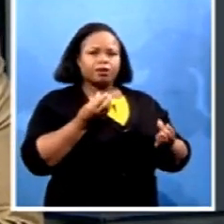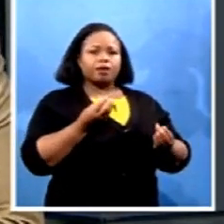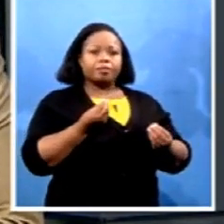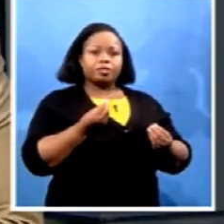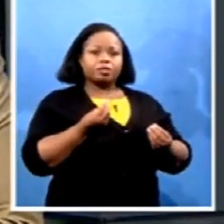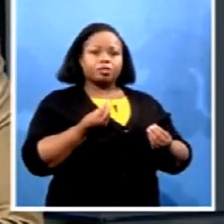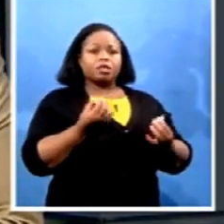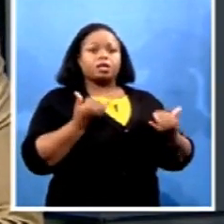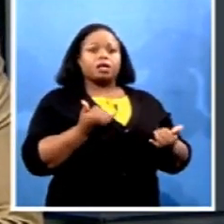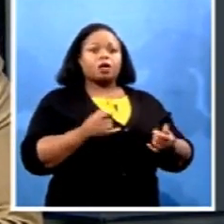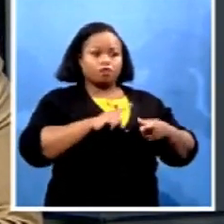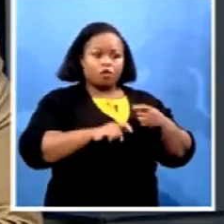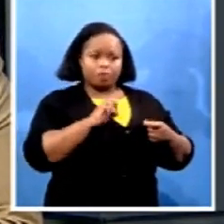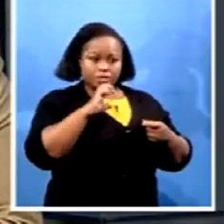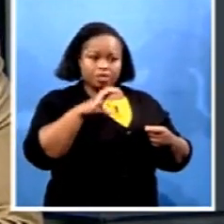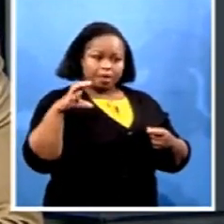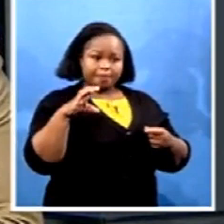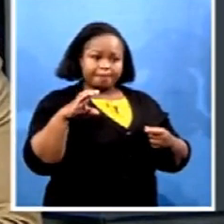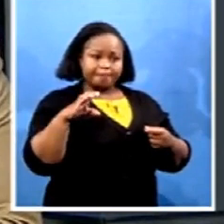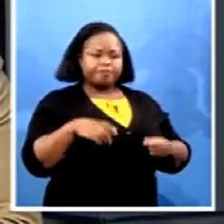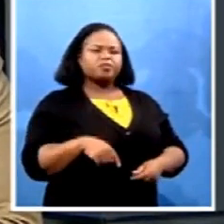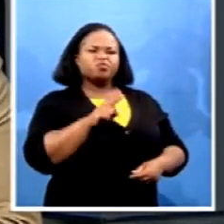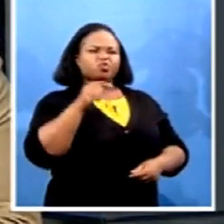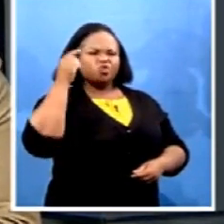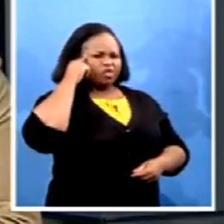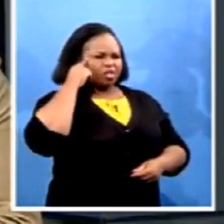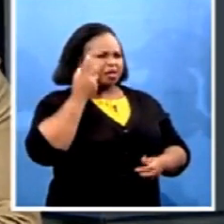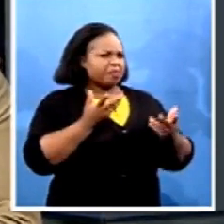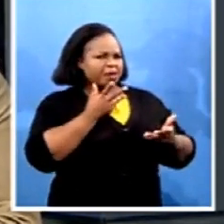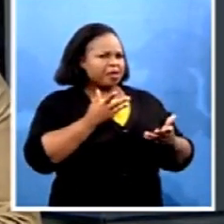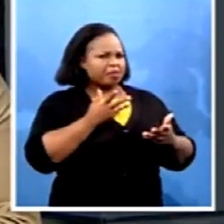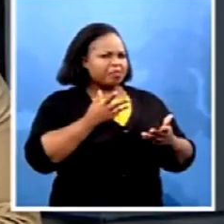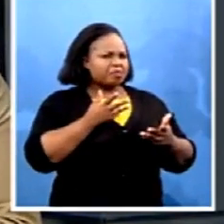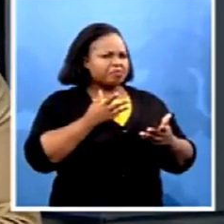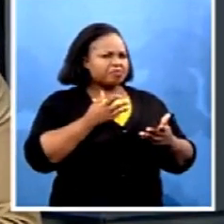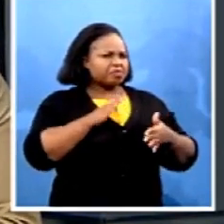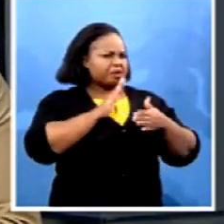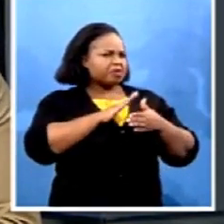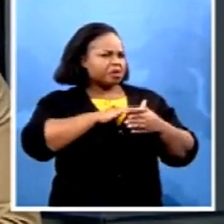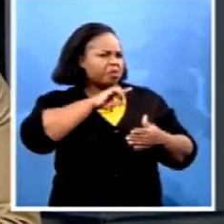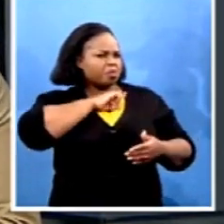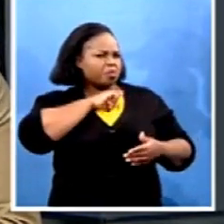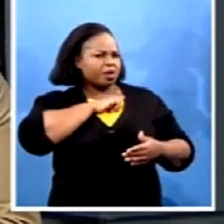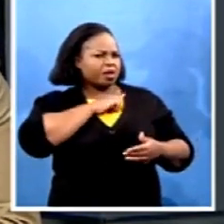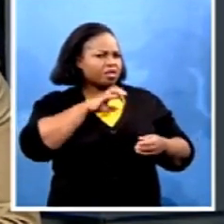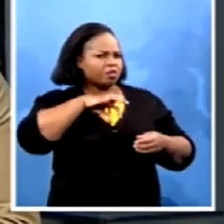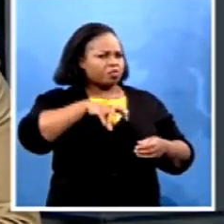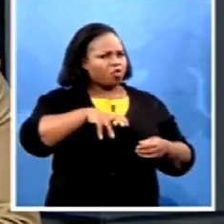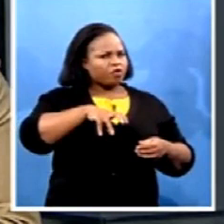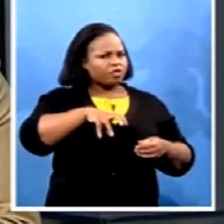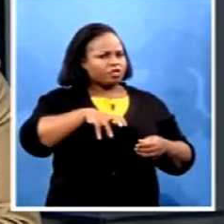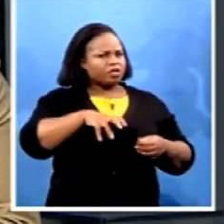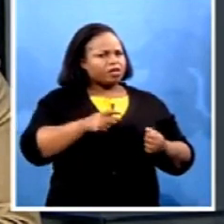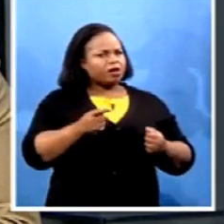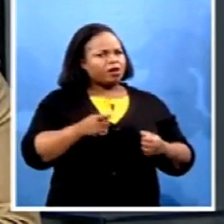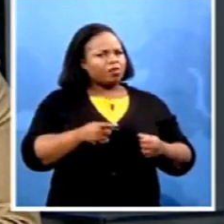Eastern Cape. Do you think this is because the province has jacked up its facilities and testing